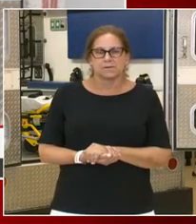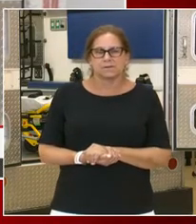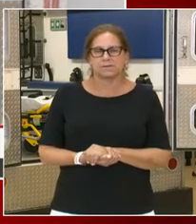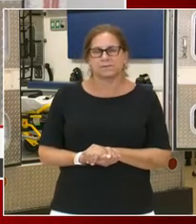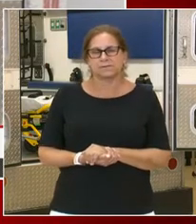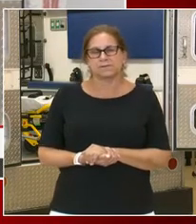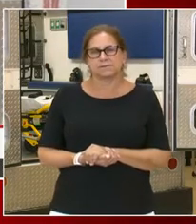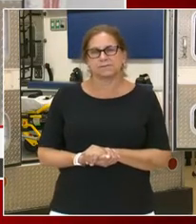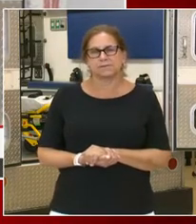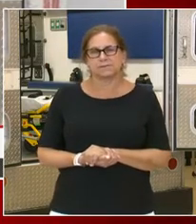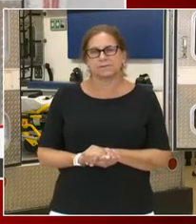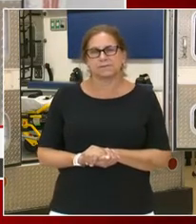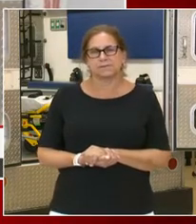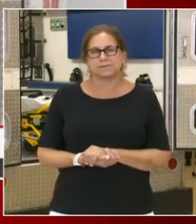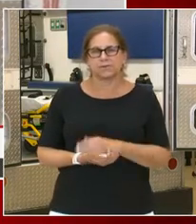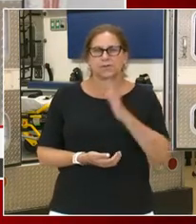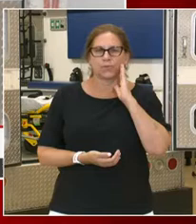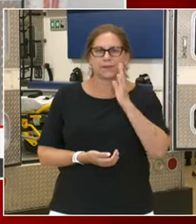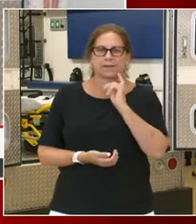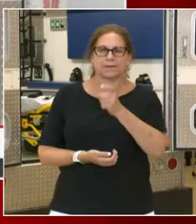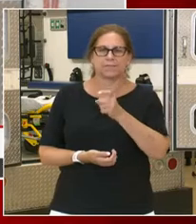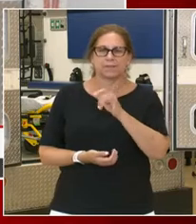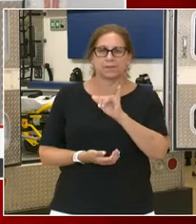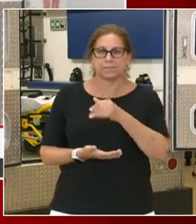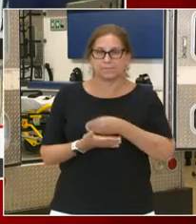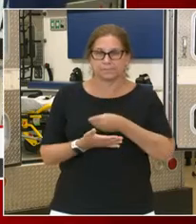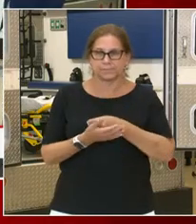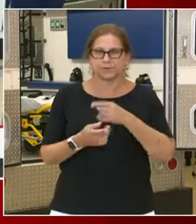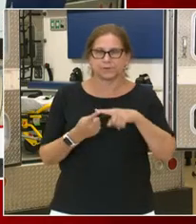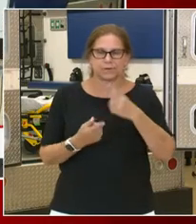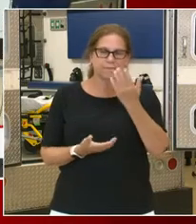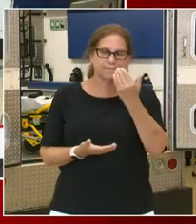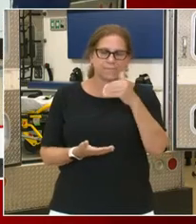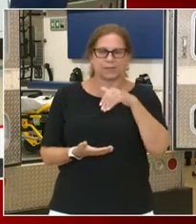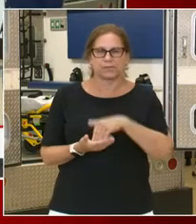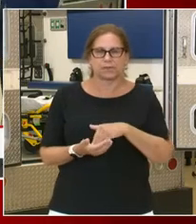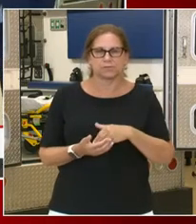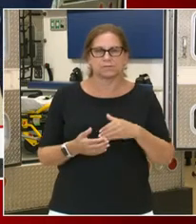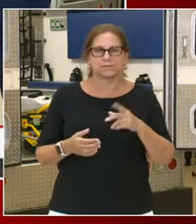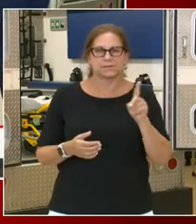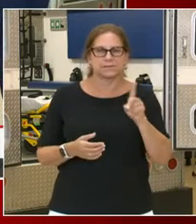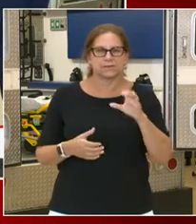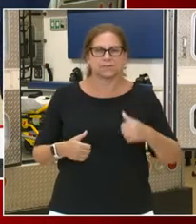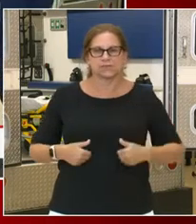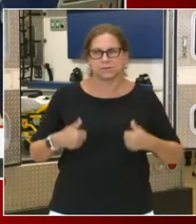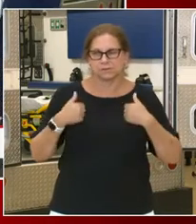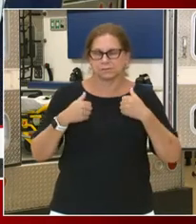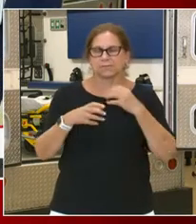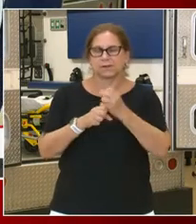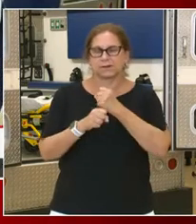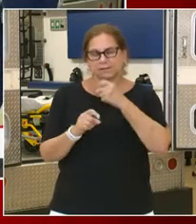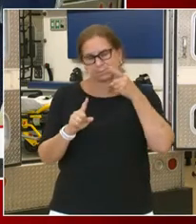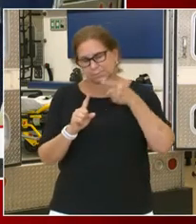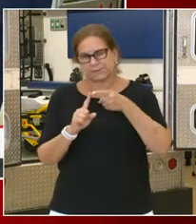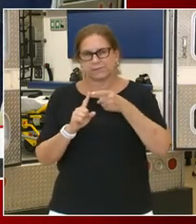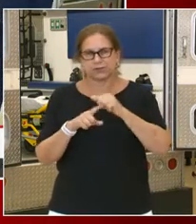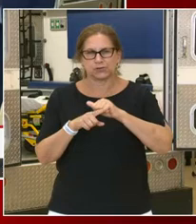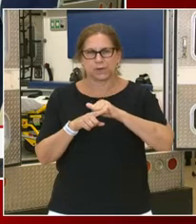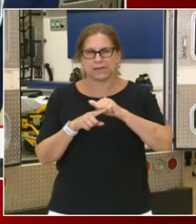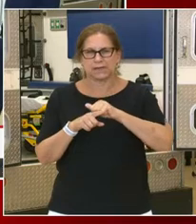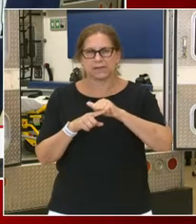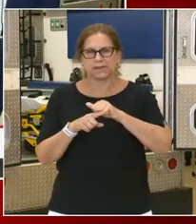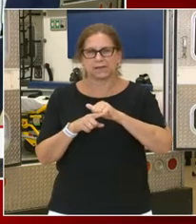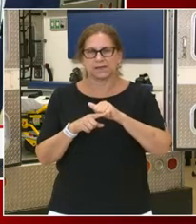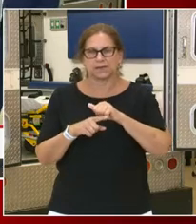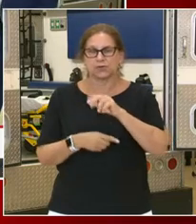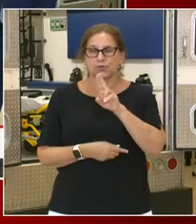15,000 residents. If you can talk a little bit more about that. Yes, thank you. And President Mason is obviously here also and can chime in from UDC's perspective, but we're